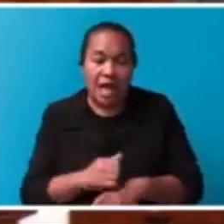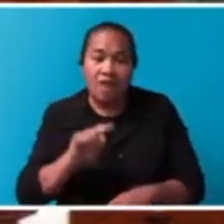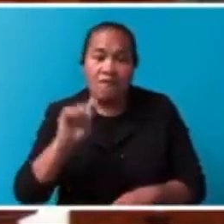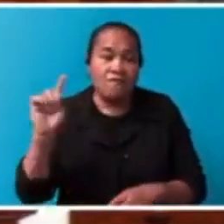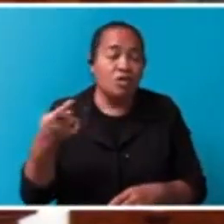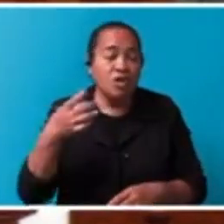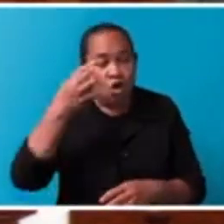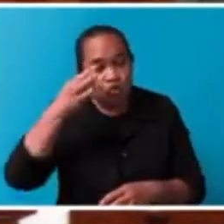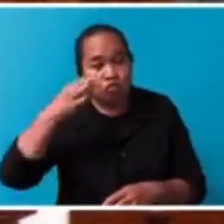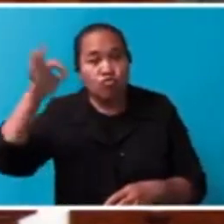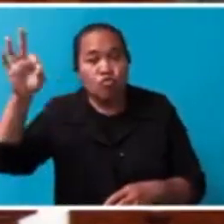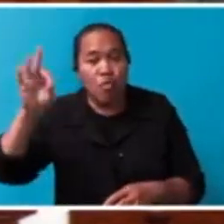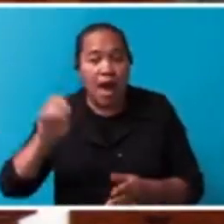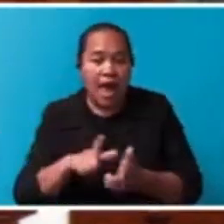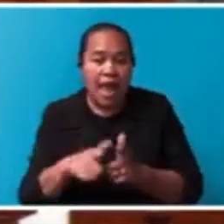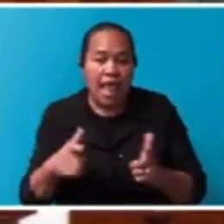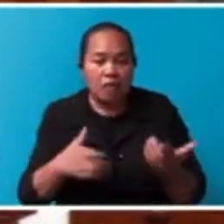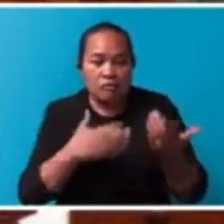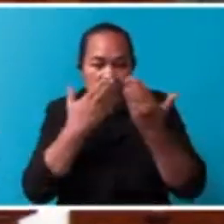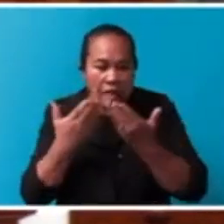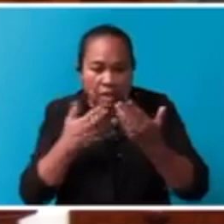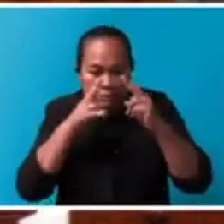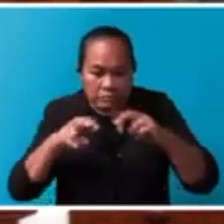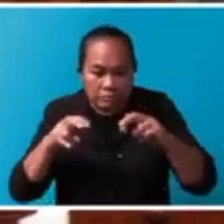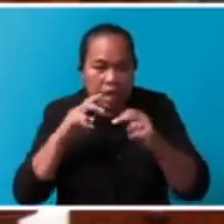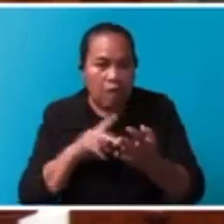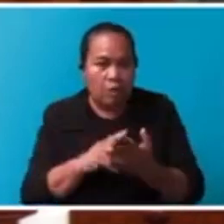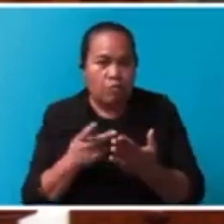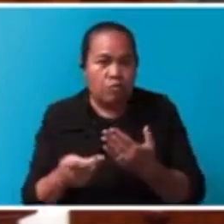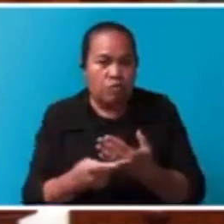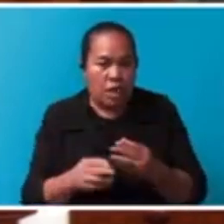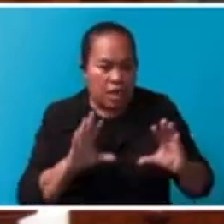Studies program with an investment of